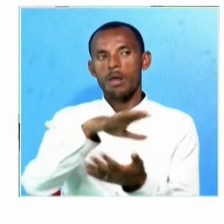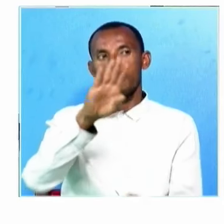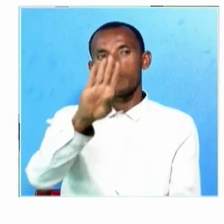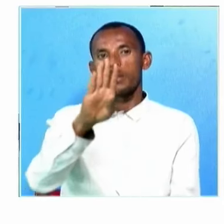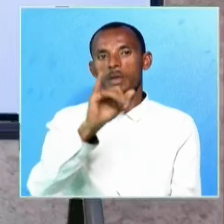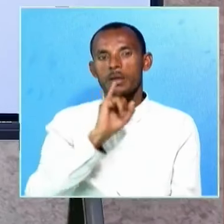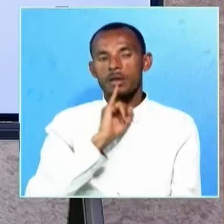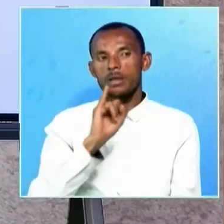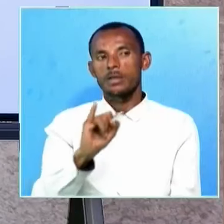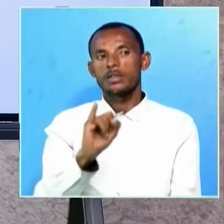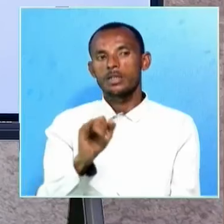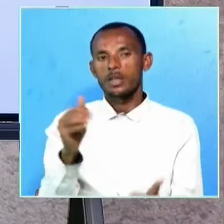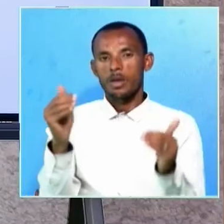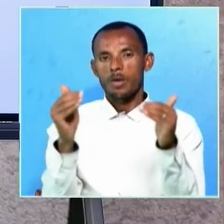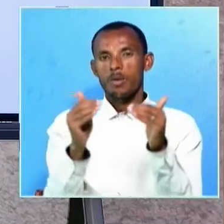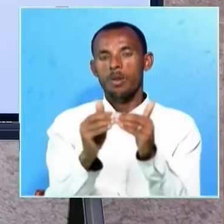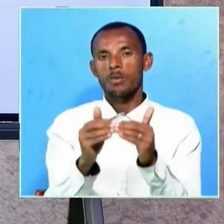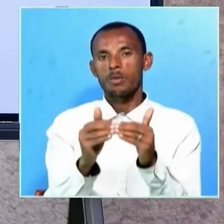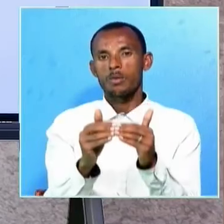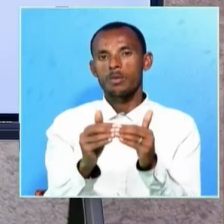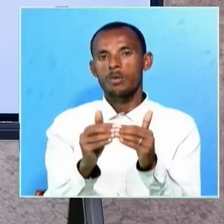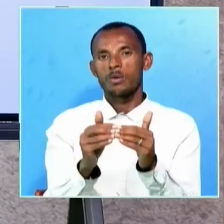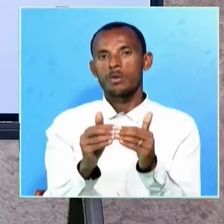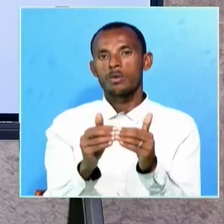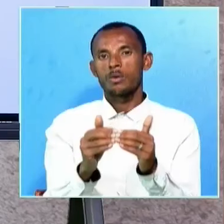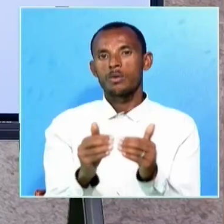This will be equal to,